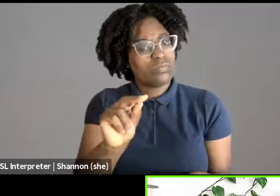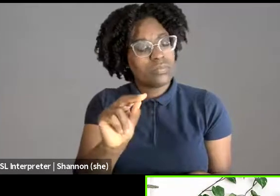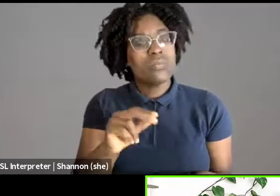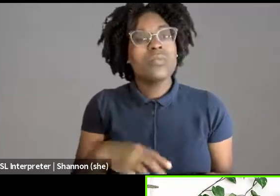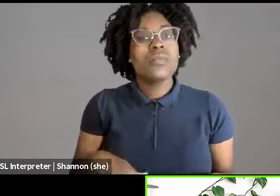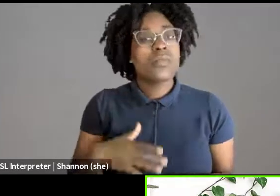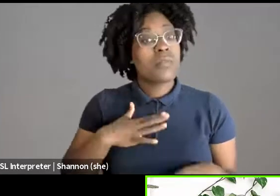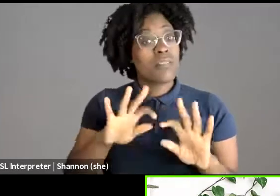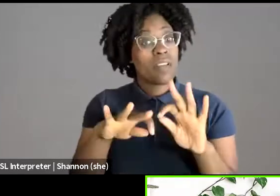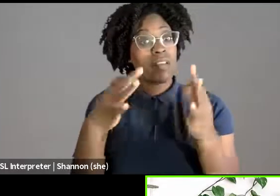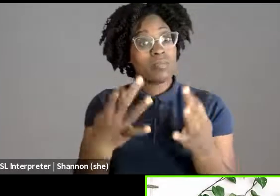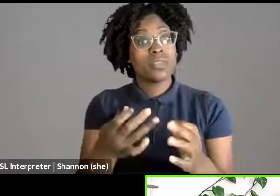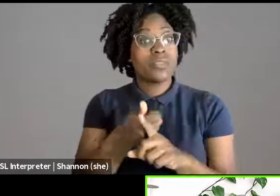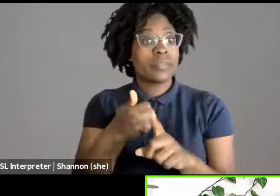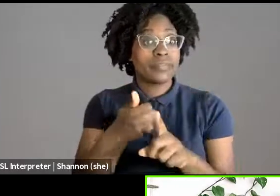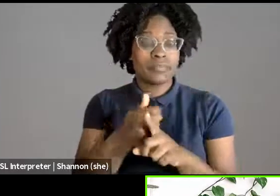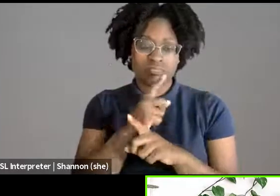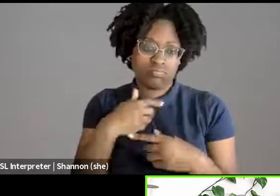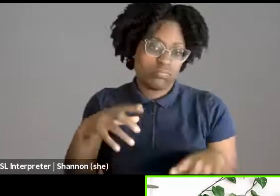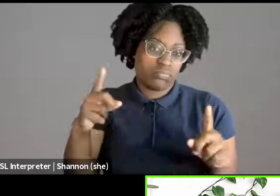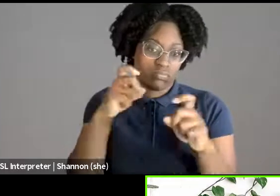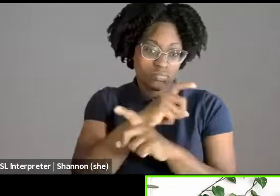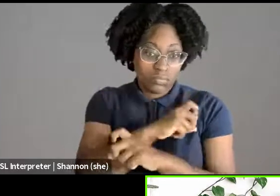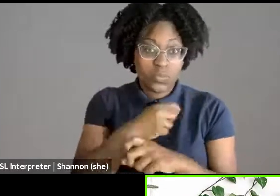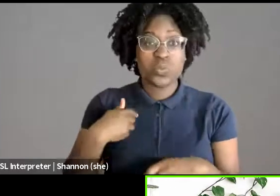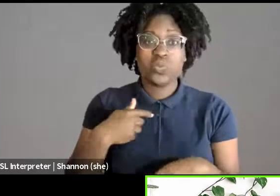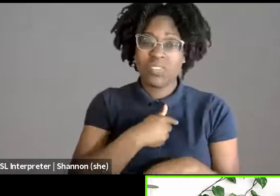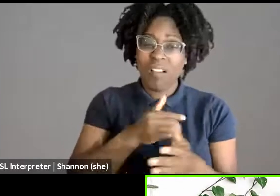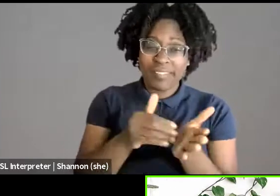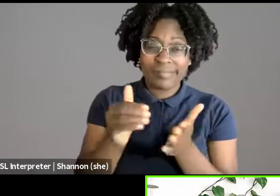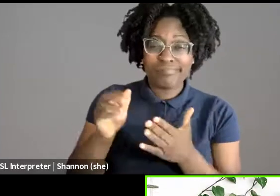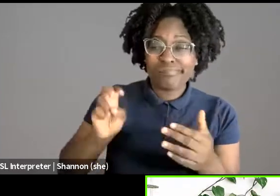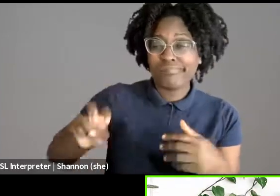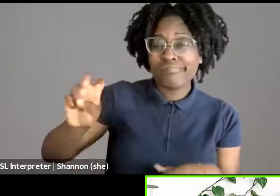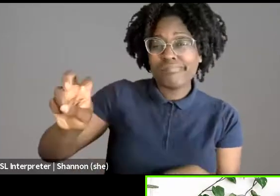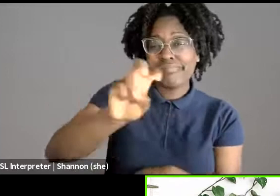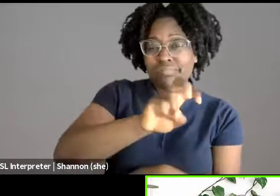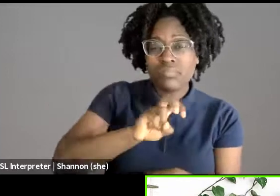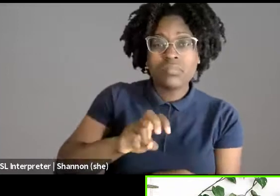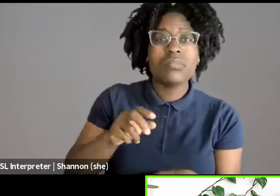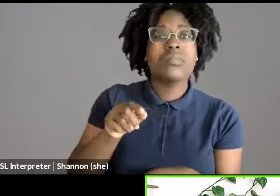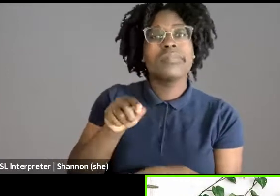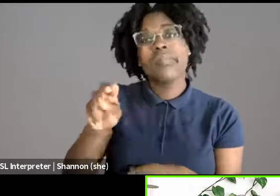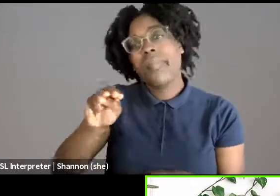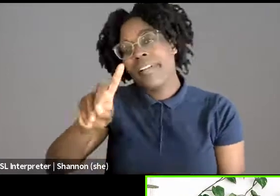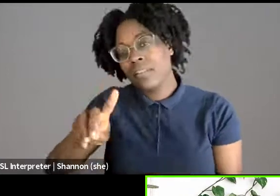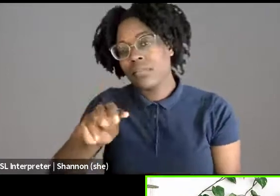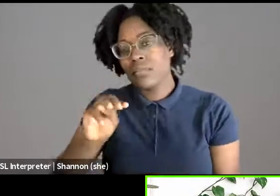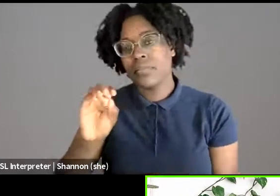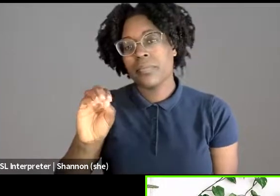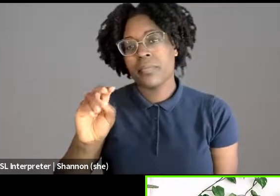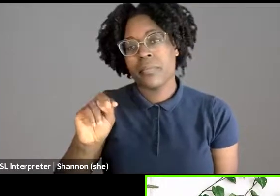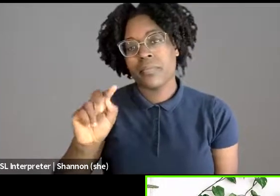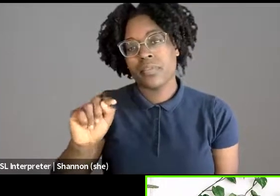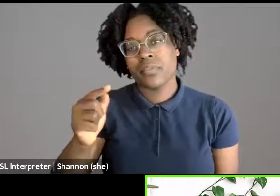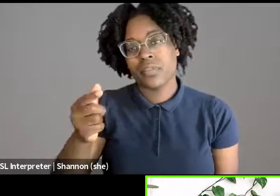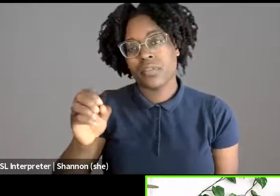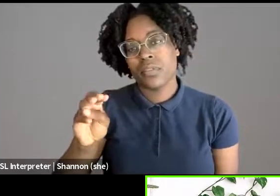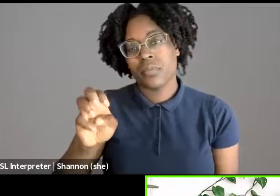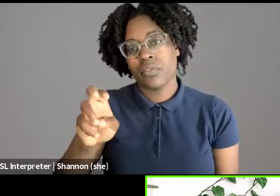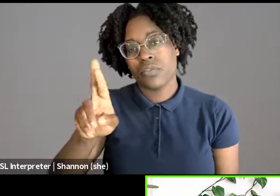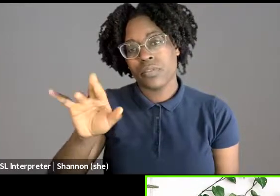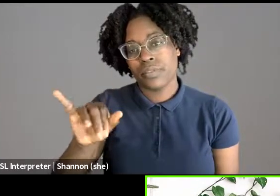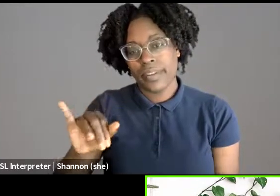around Montgomery County, Maryland, due to financial instability and precarity. So the longest I think I ever